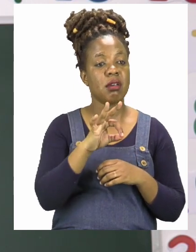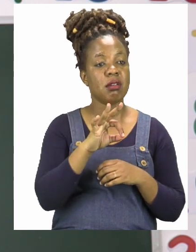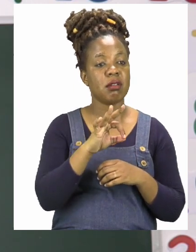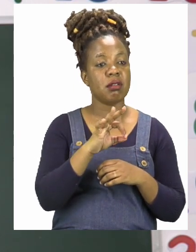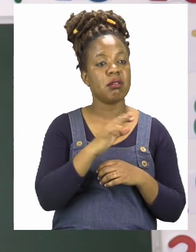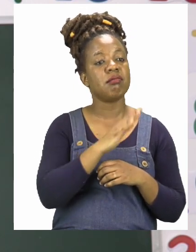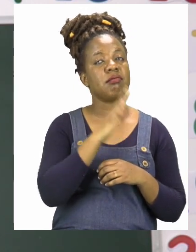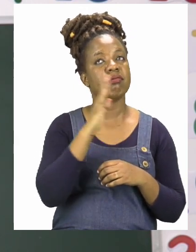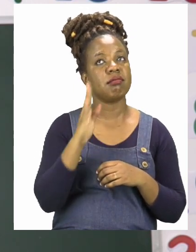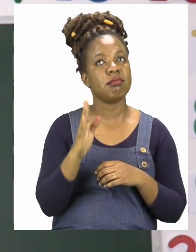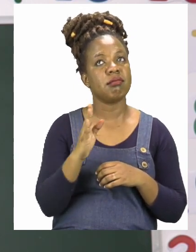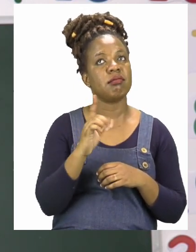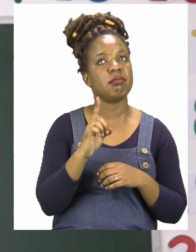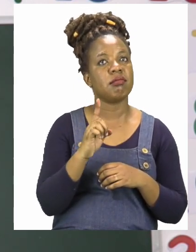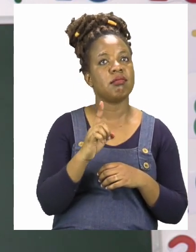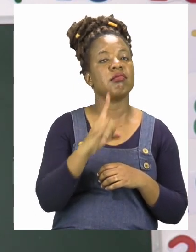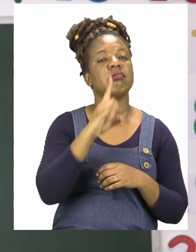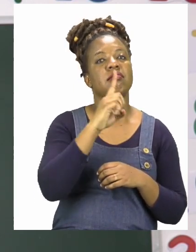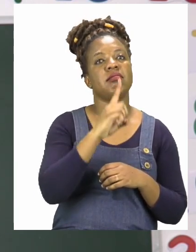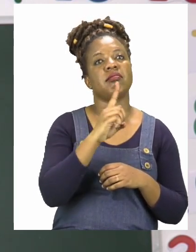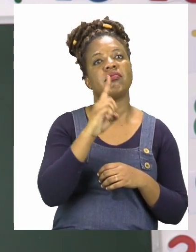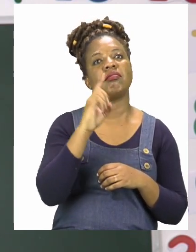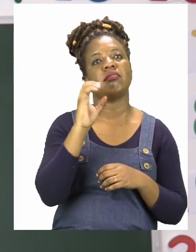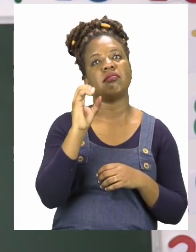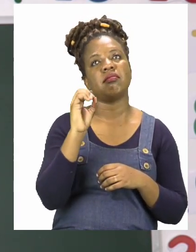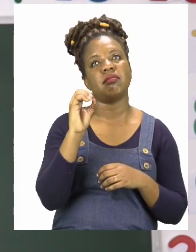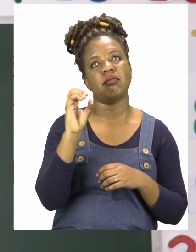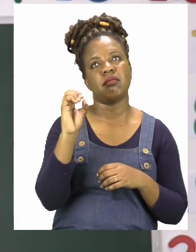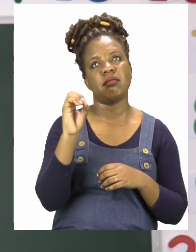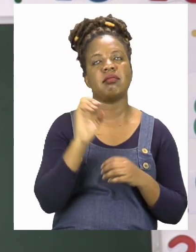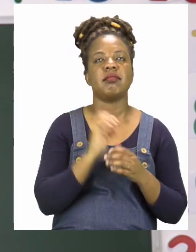number 100.